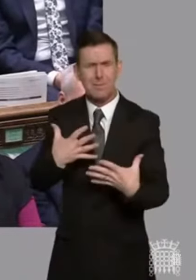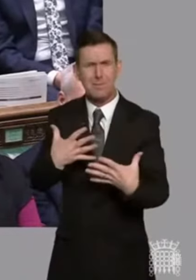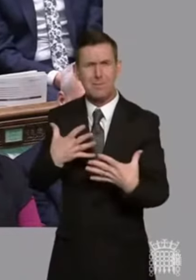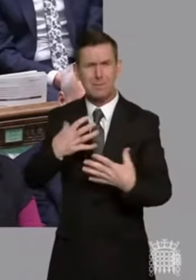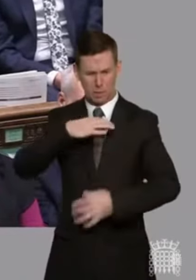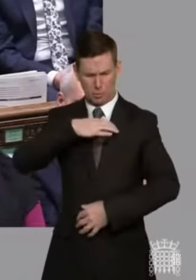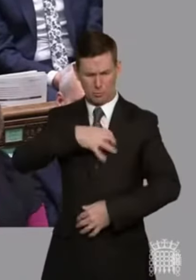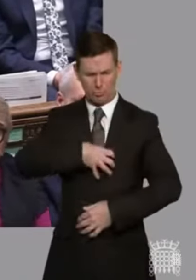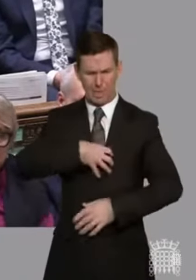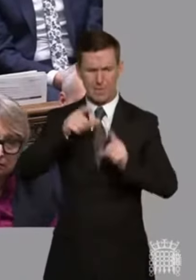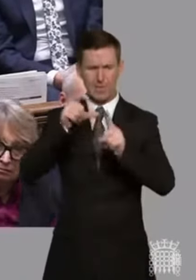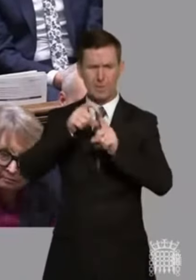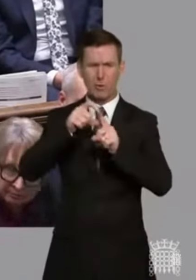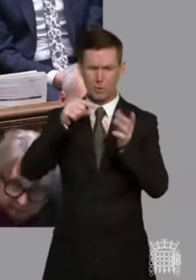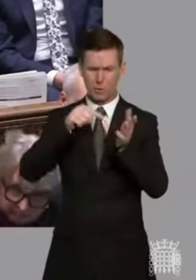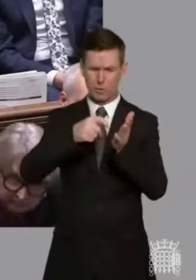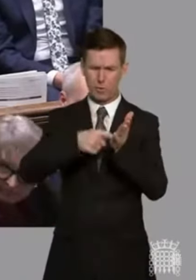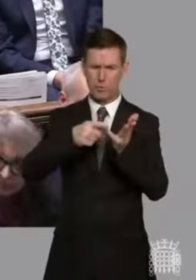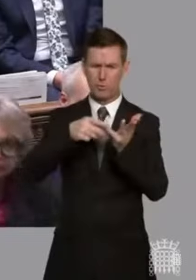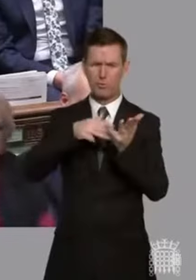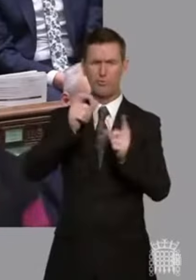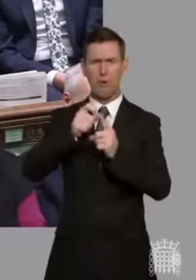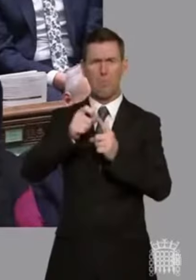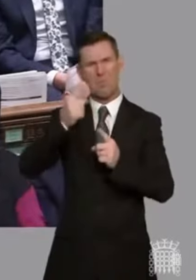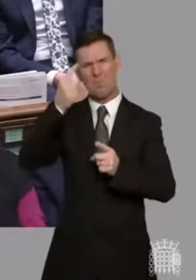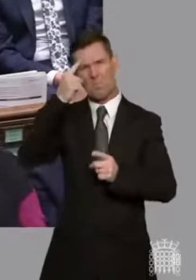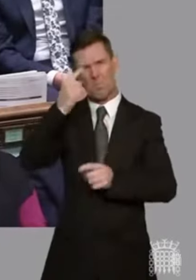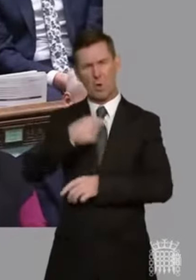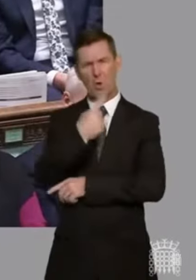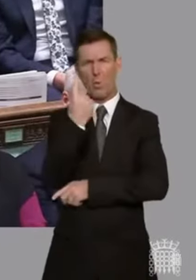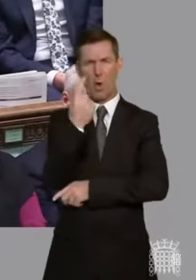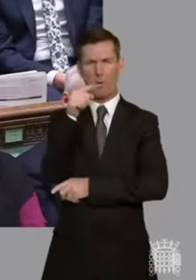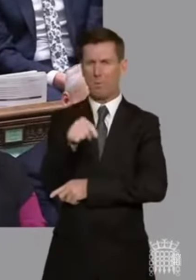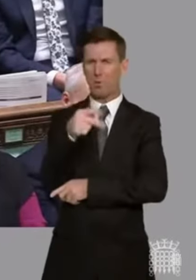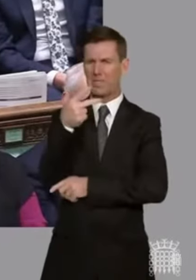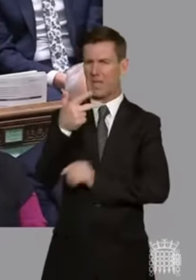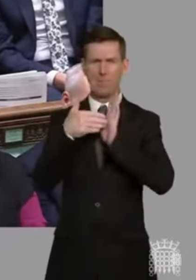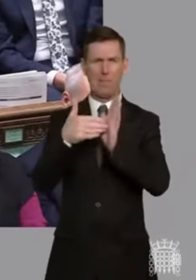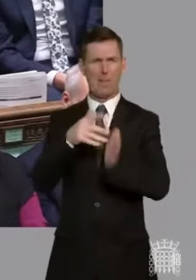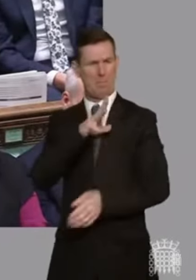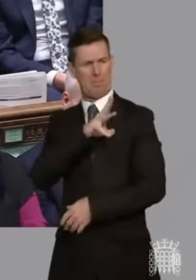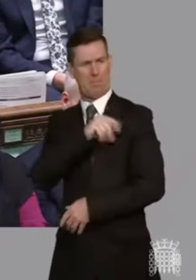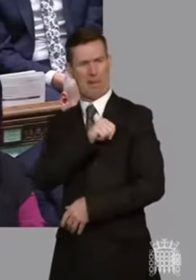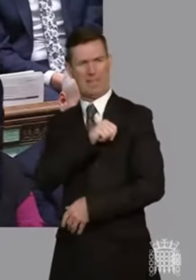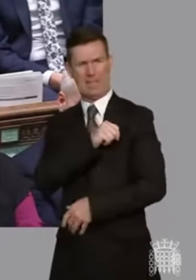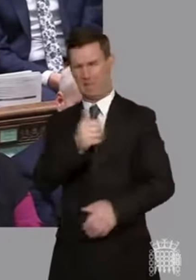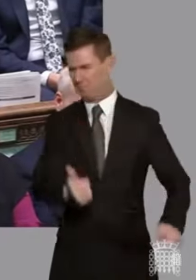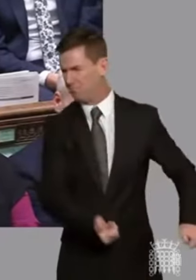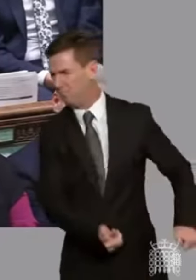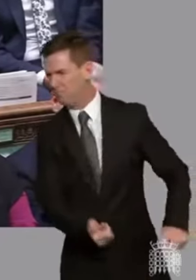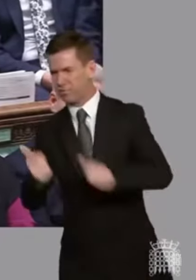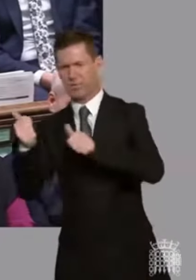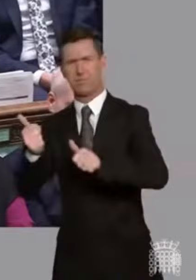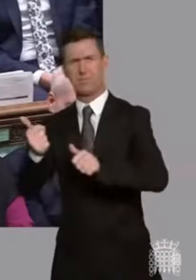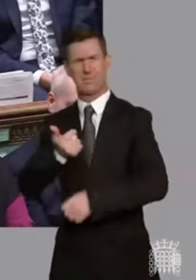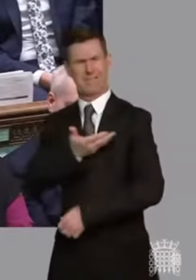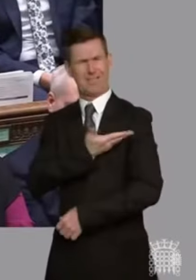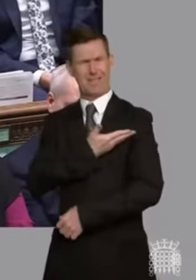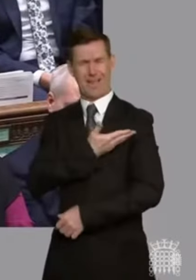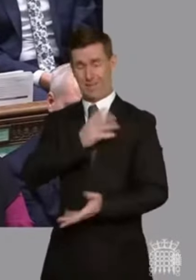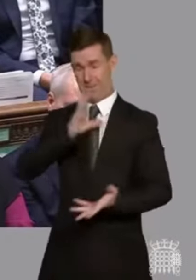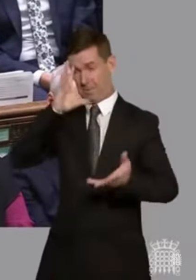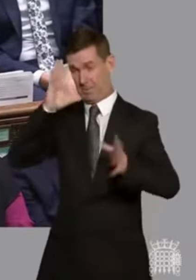million people from Gaza. The Prime Minister has spoken to the President on several occasions now. Does he personally believe that